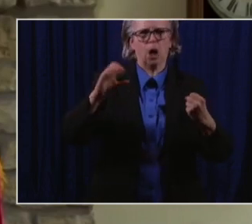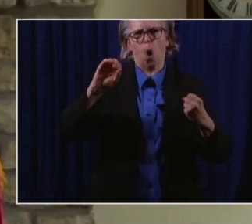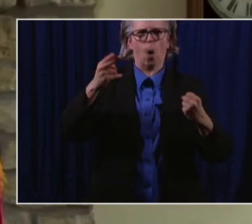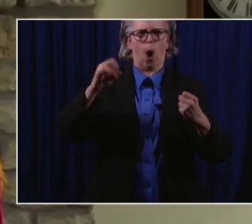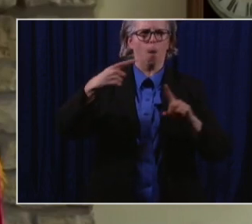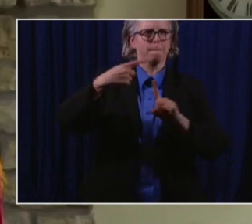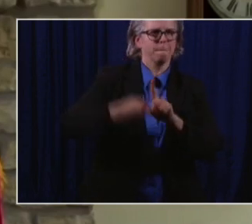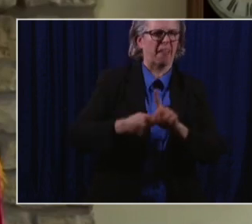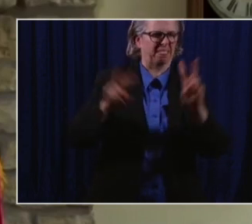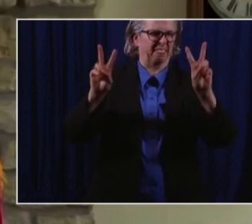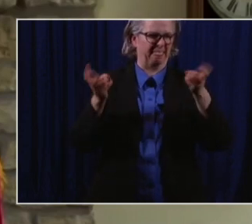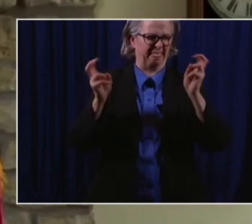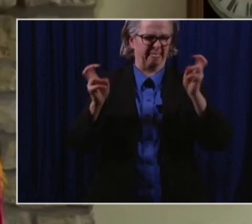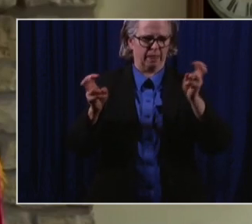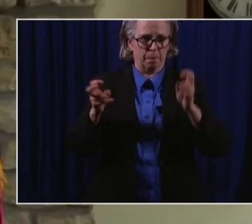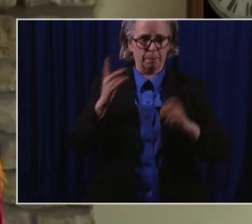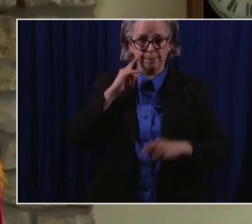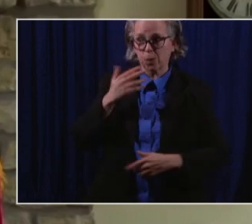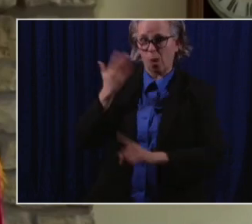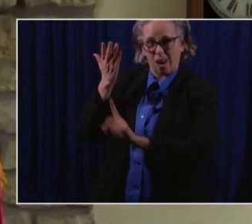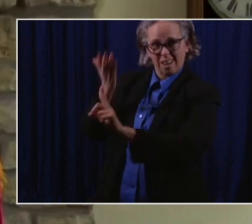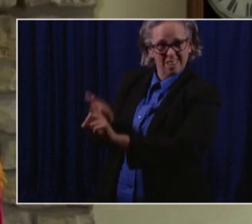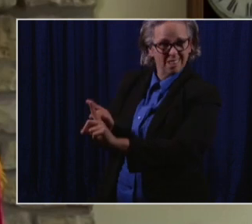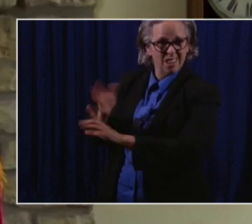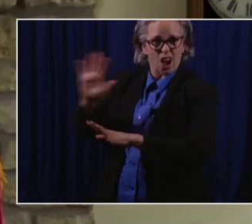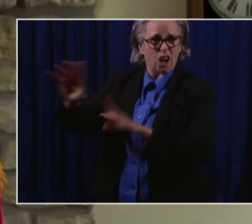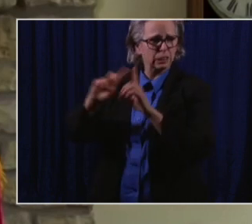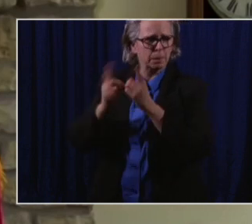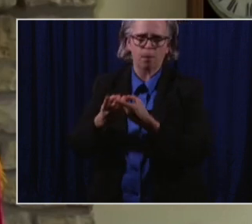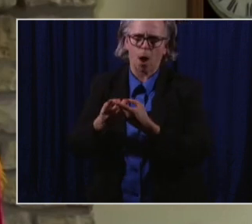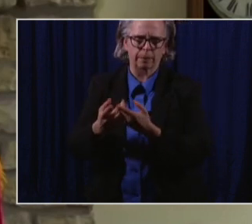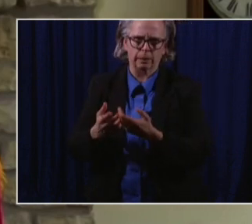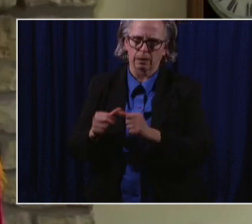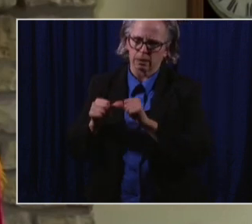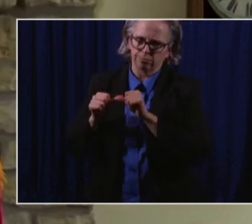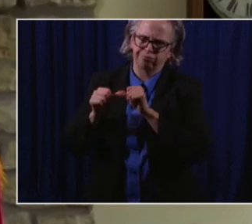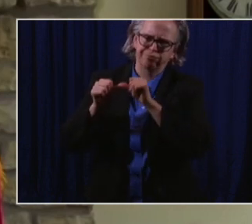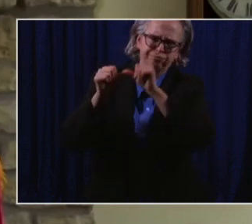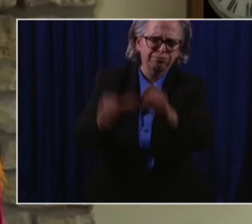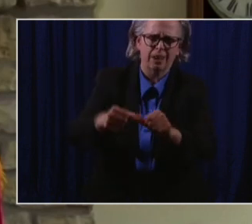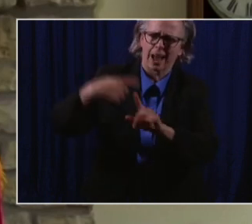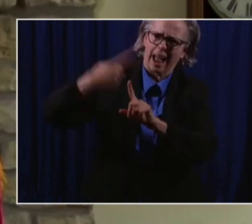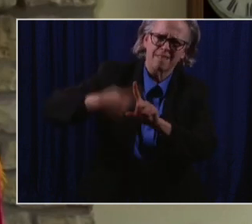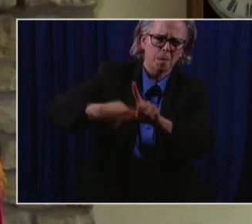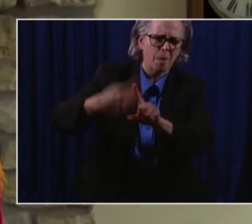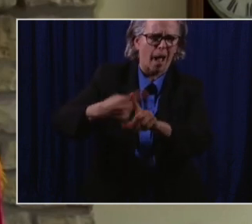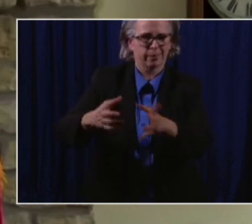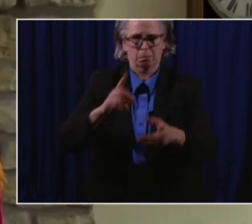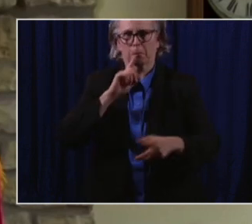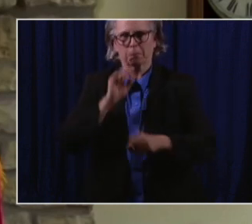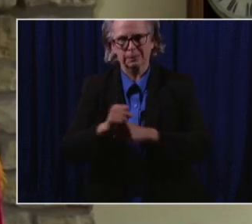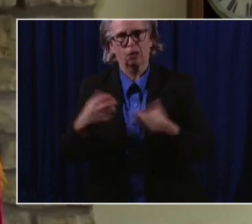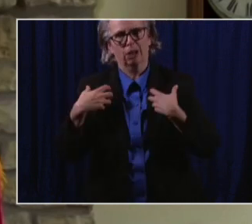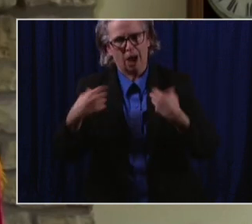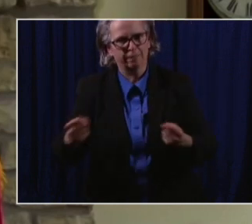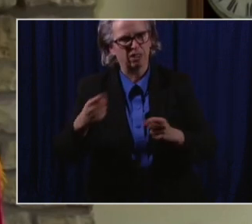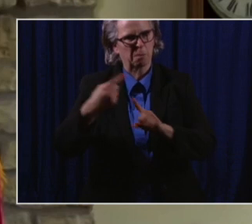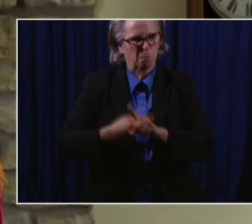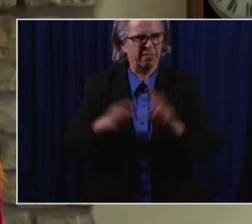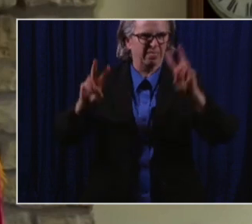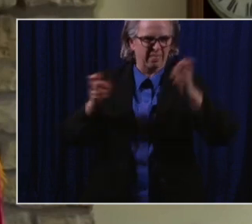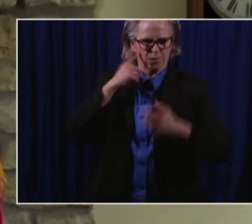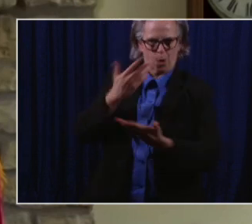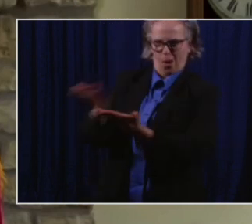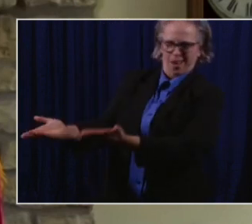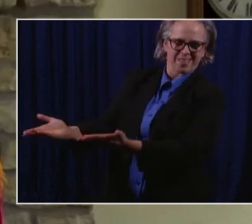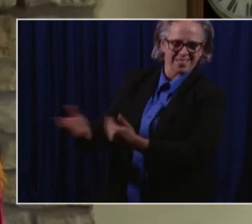departments, for every Ohioan, every month really is kind of recovery month. And so tell us a little bit about, what